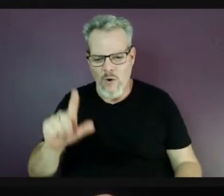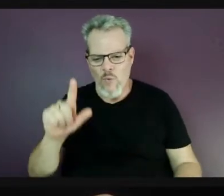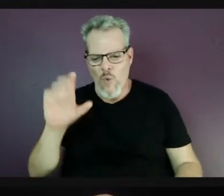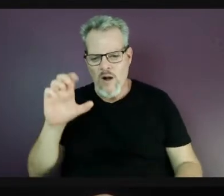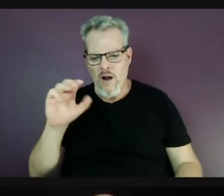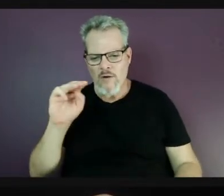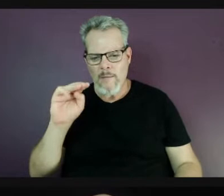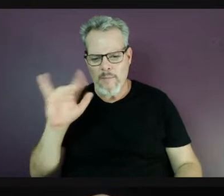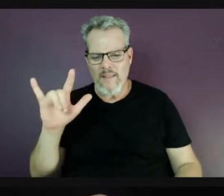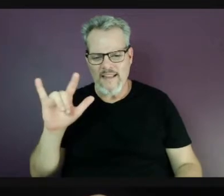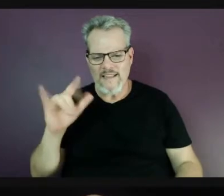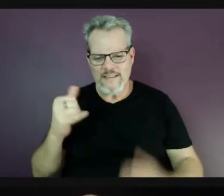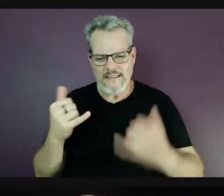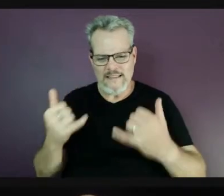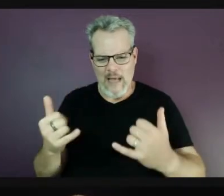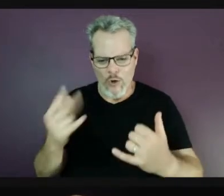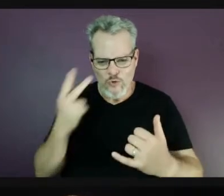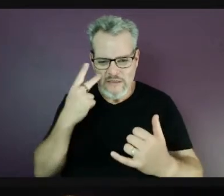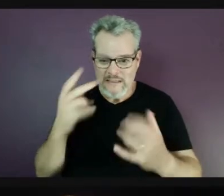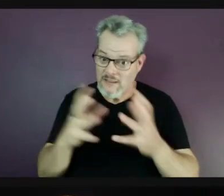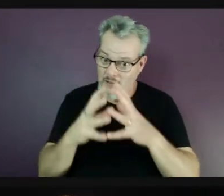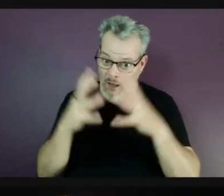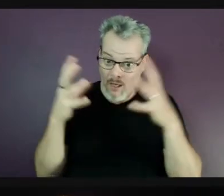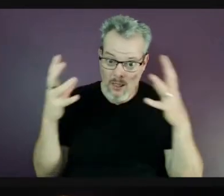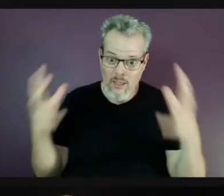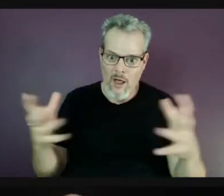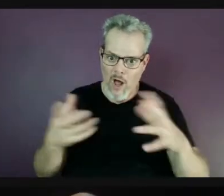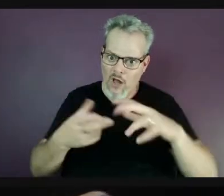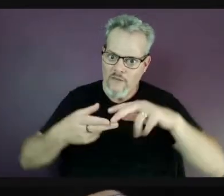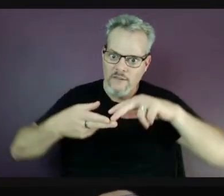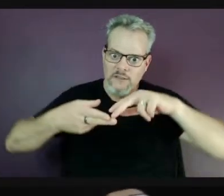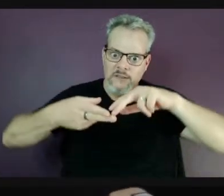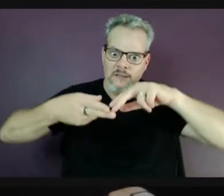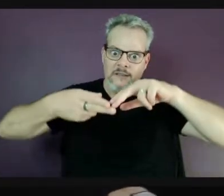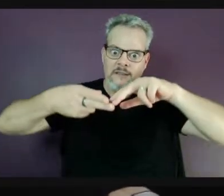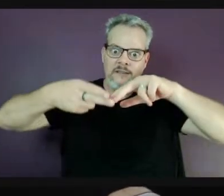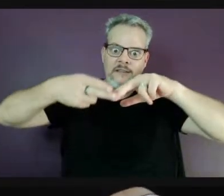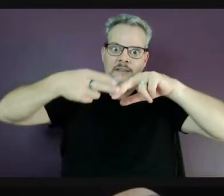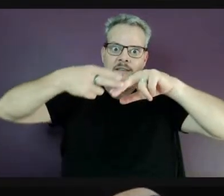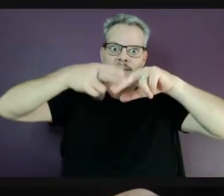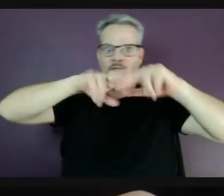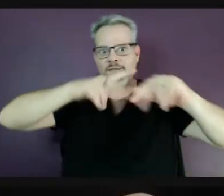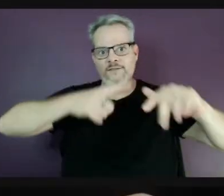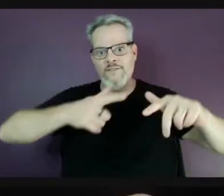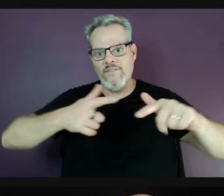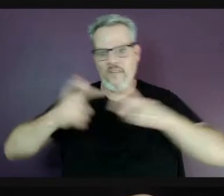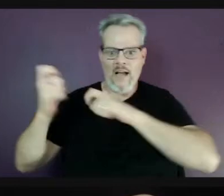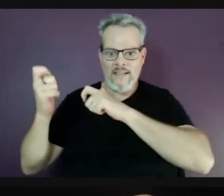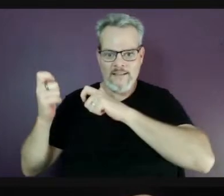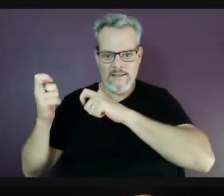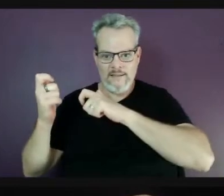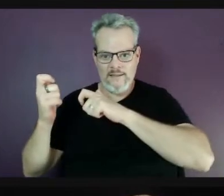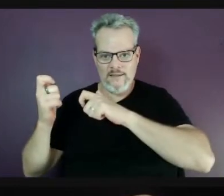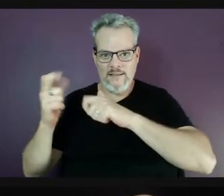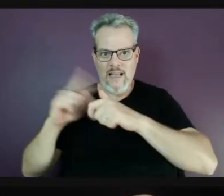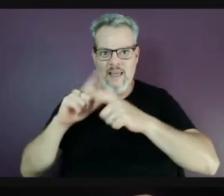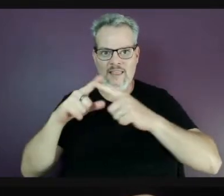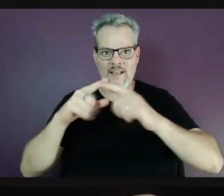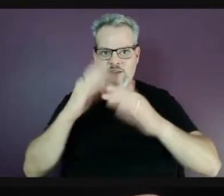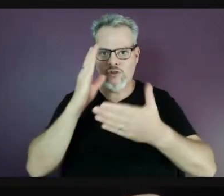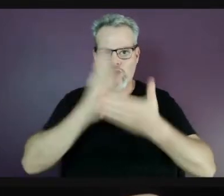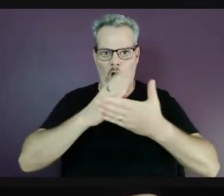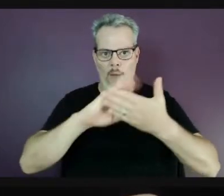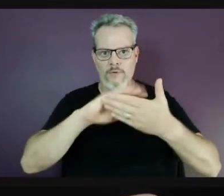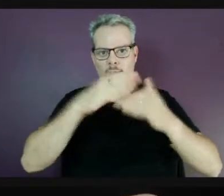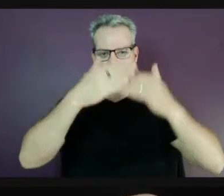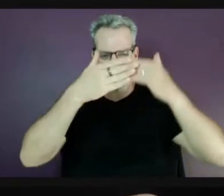So yeah, looking at quite a lot of rise there, right? So it was rising really fast. Collapse occurs, and what I really wanted to